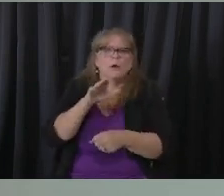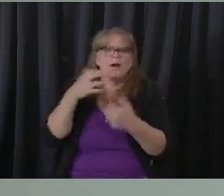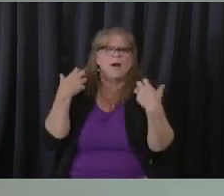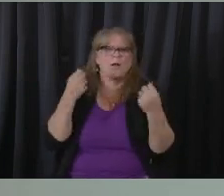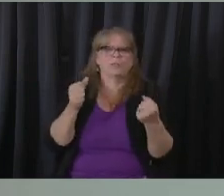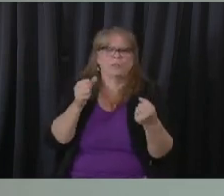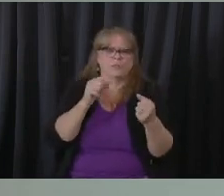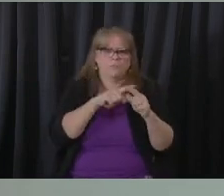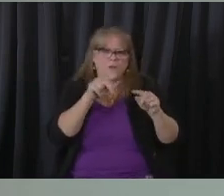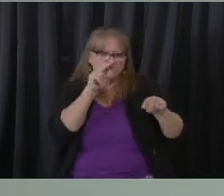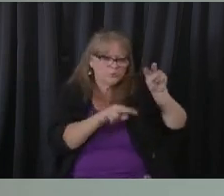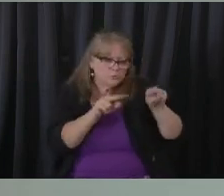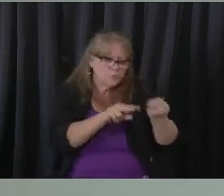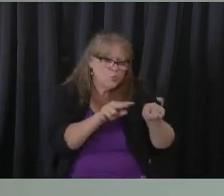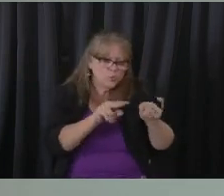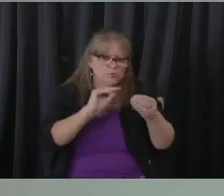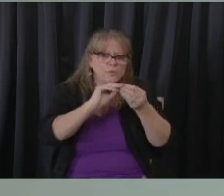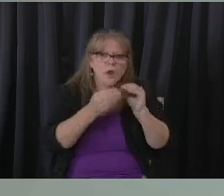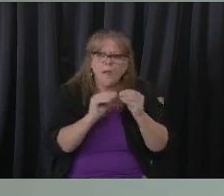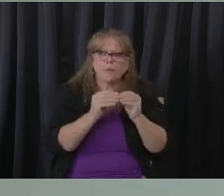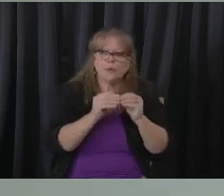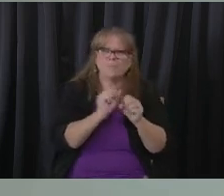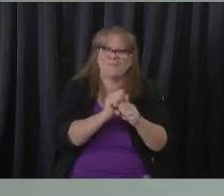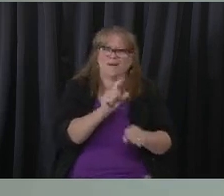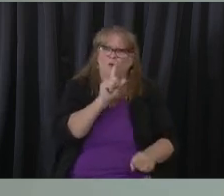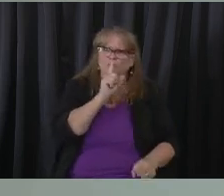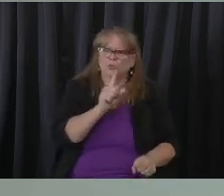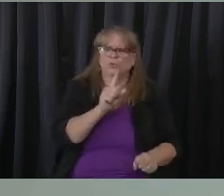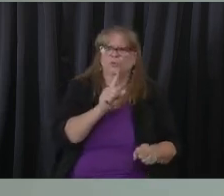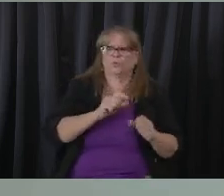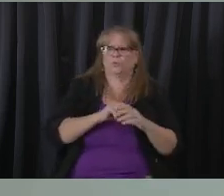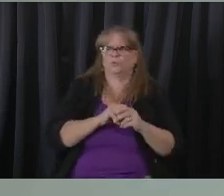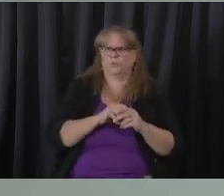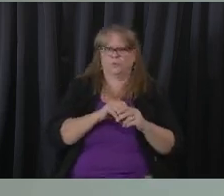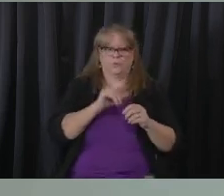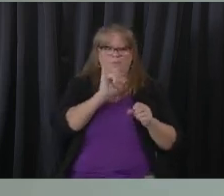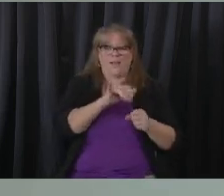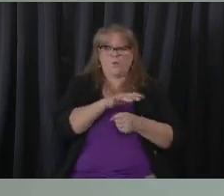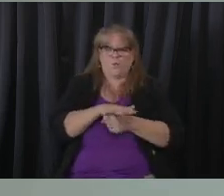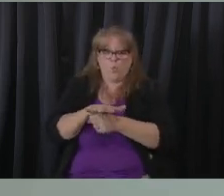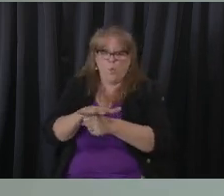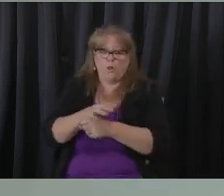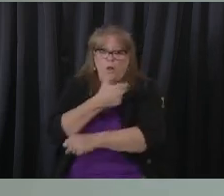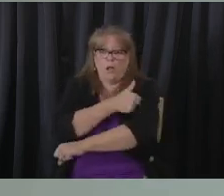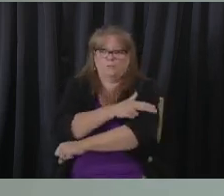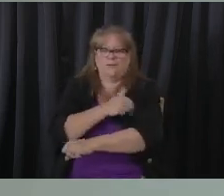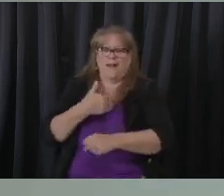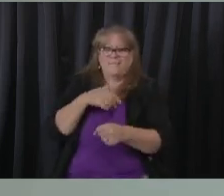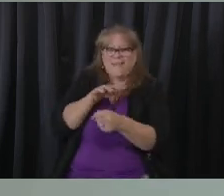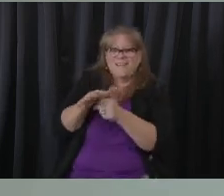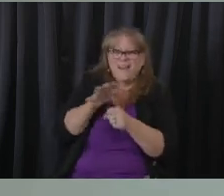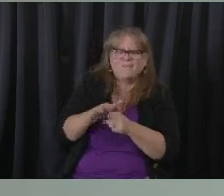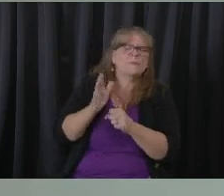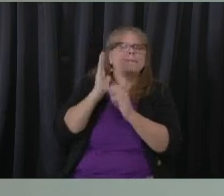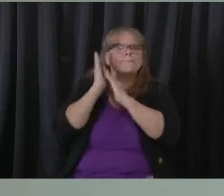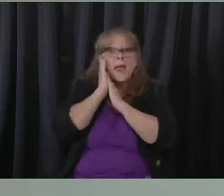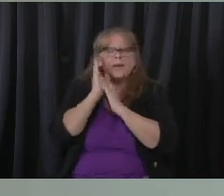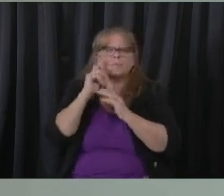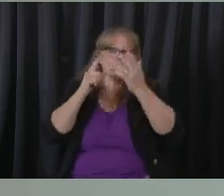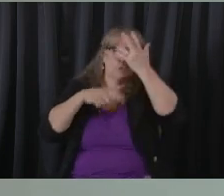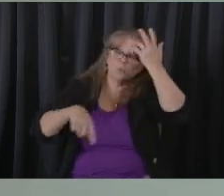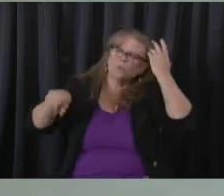local communities. And when there are limitations and resources in rural communities, ensuring that those referral pathways are available and that